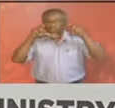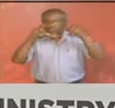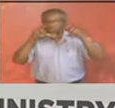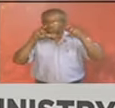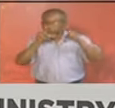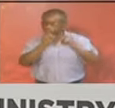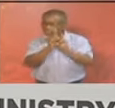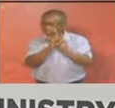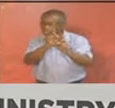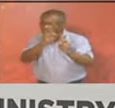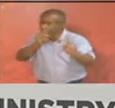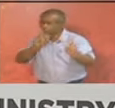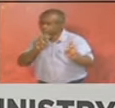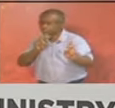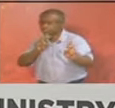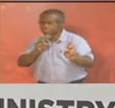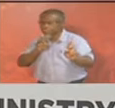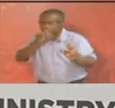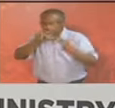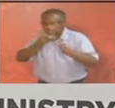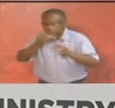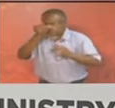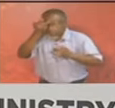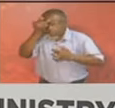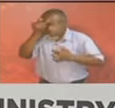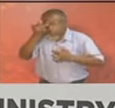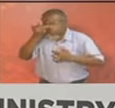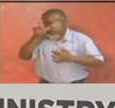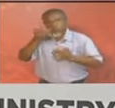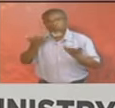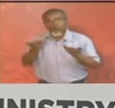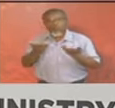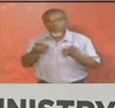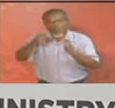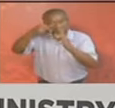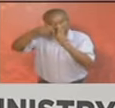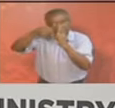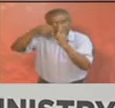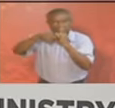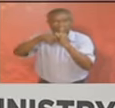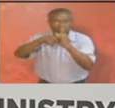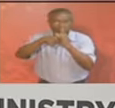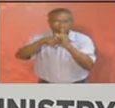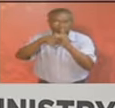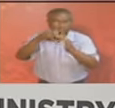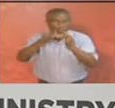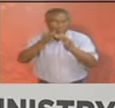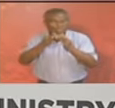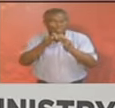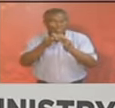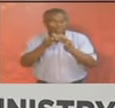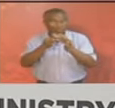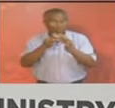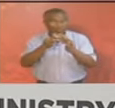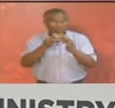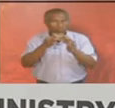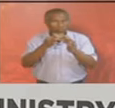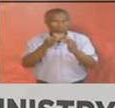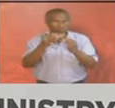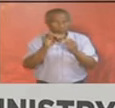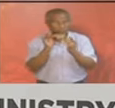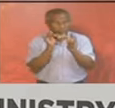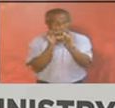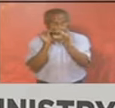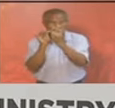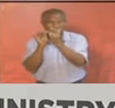if we feel unwell, the process of prompt contact tracing, isolating and testing